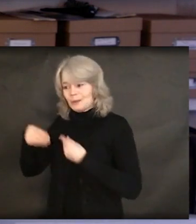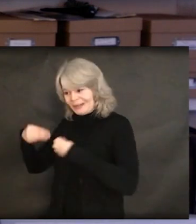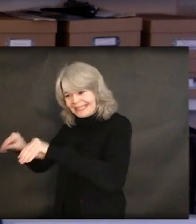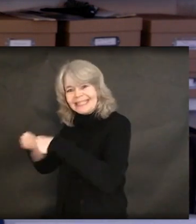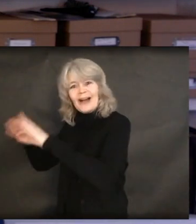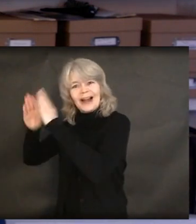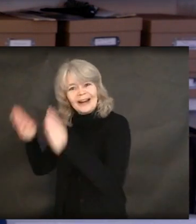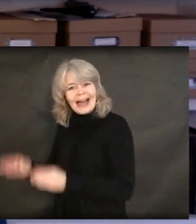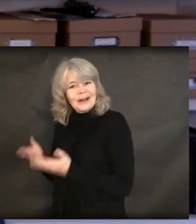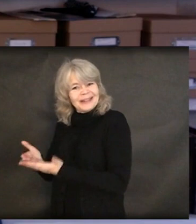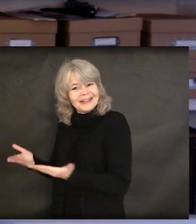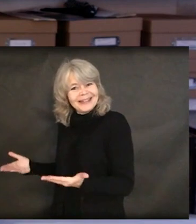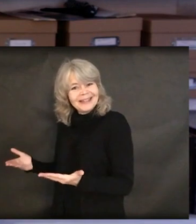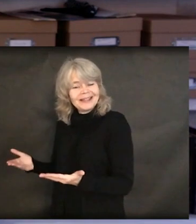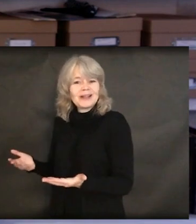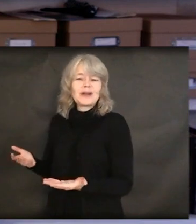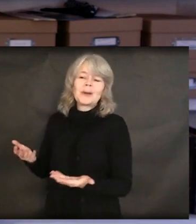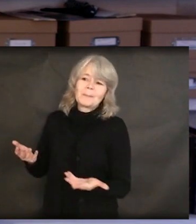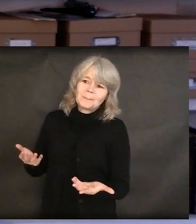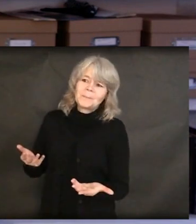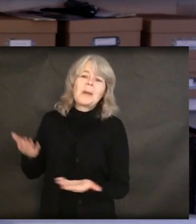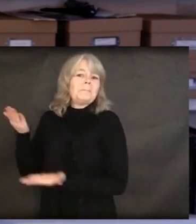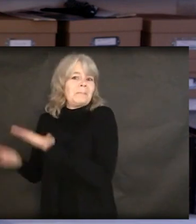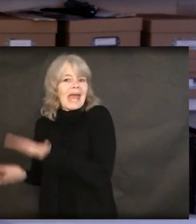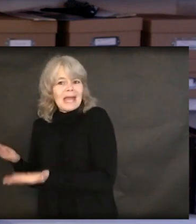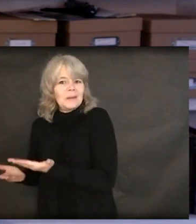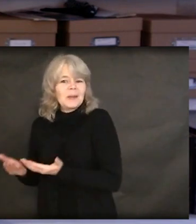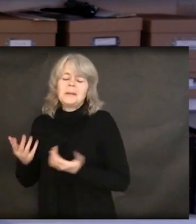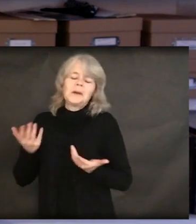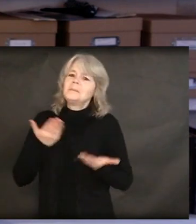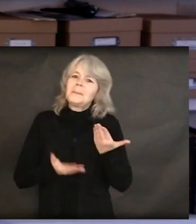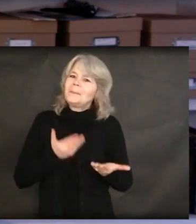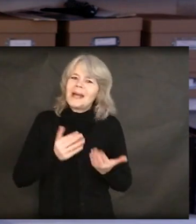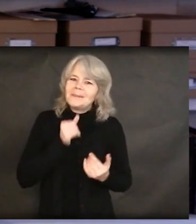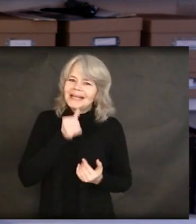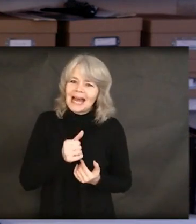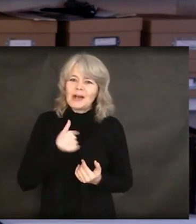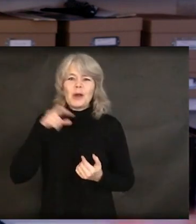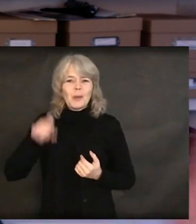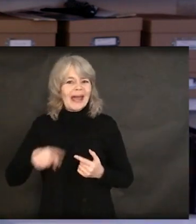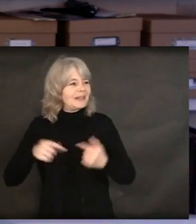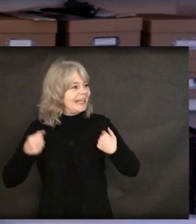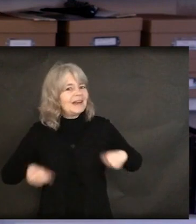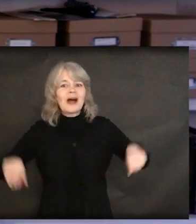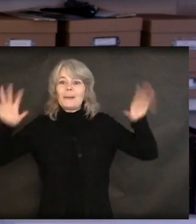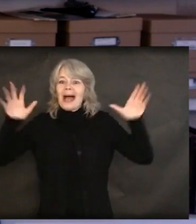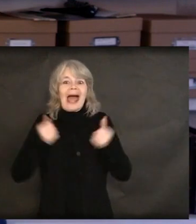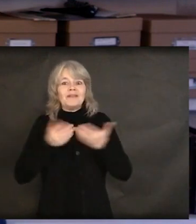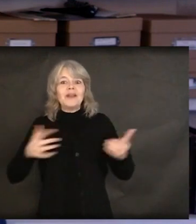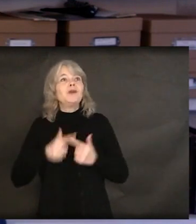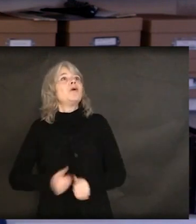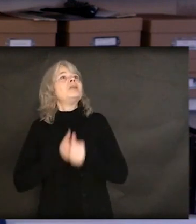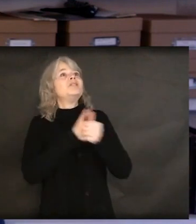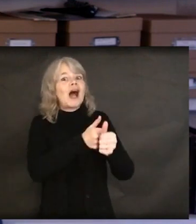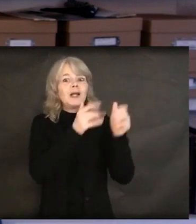our possessions? Well, maybe, but perhaps not. Must we give up everything we know in